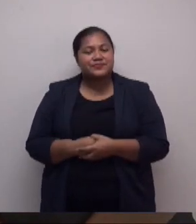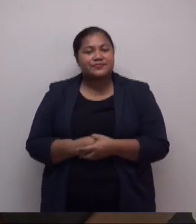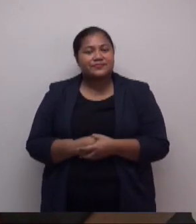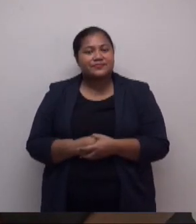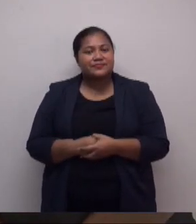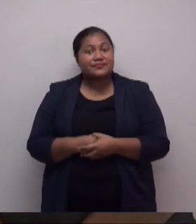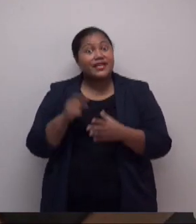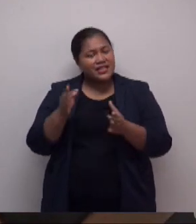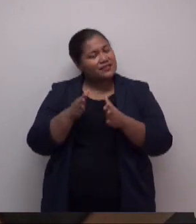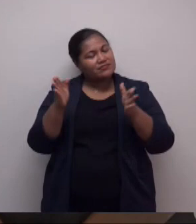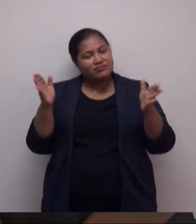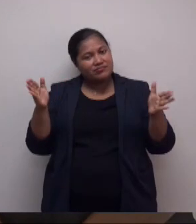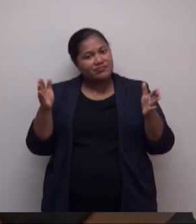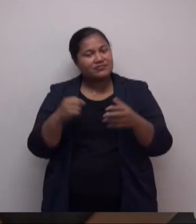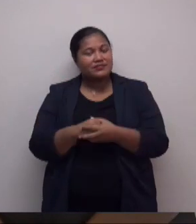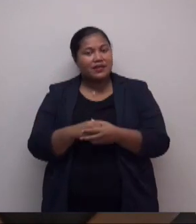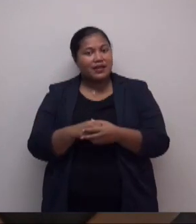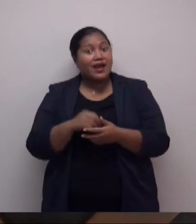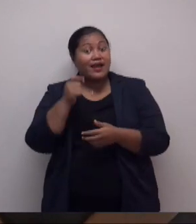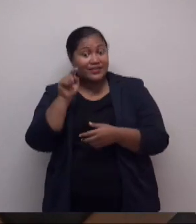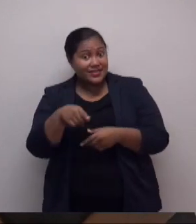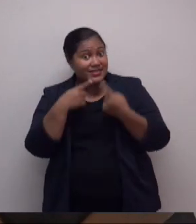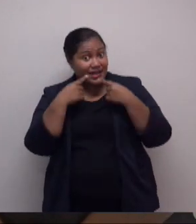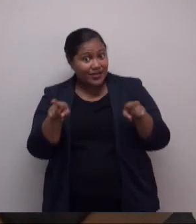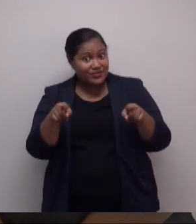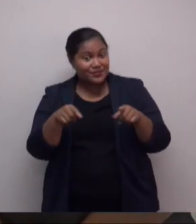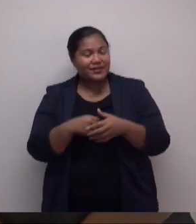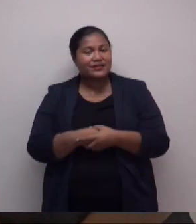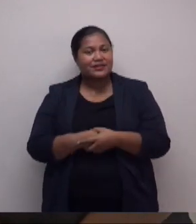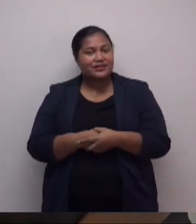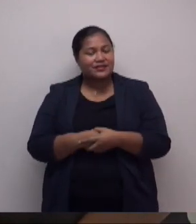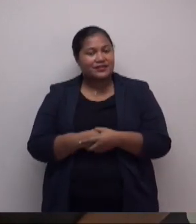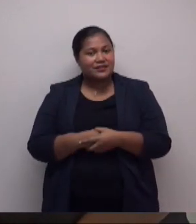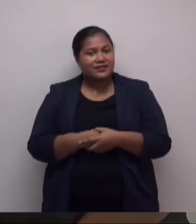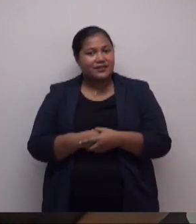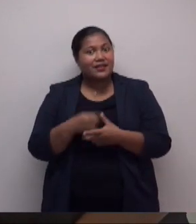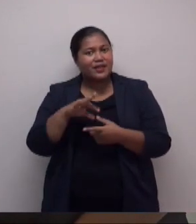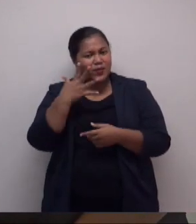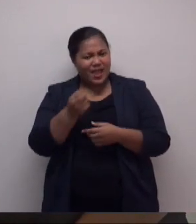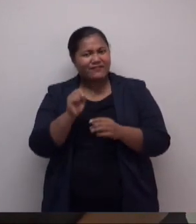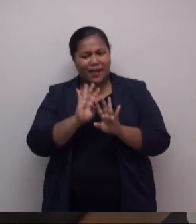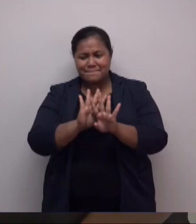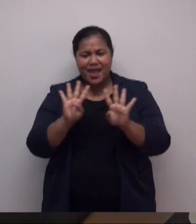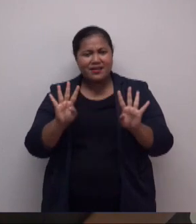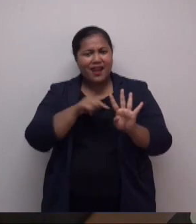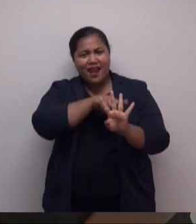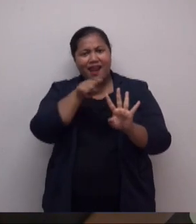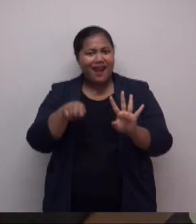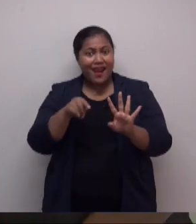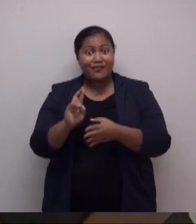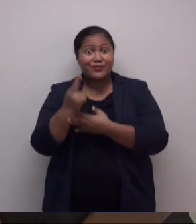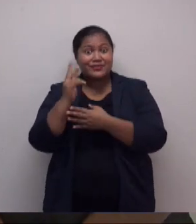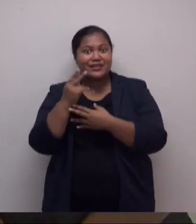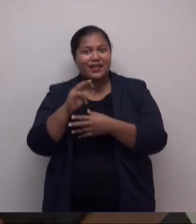That's a broad overview. After this announcement, an expert panel with representatives from